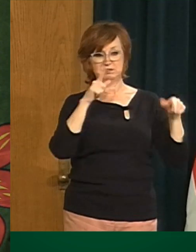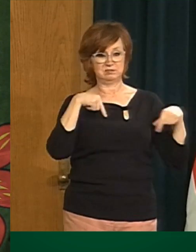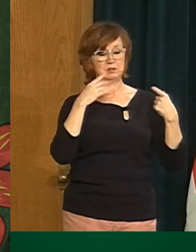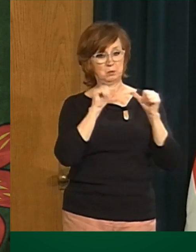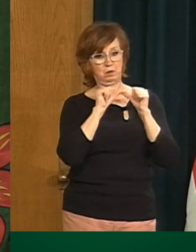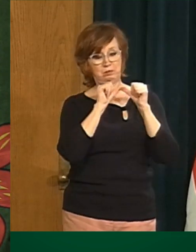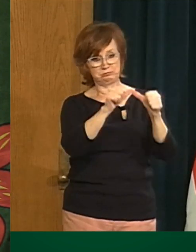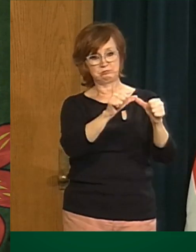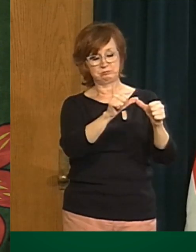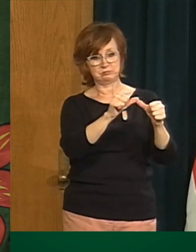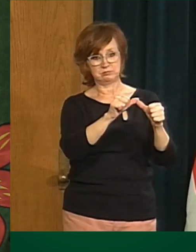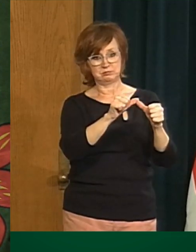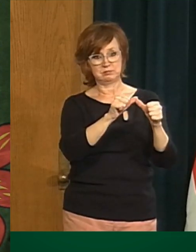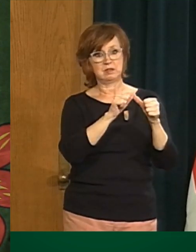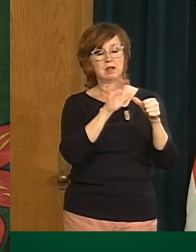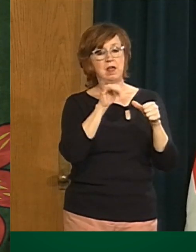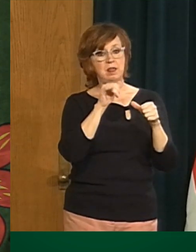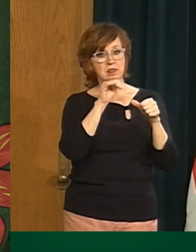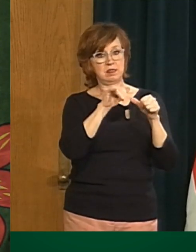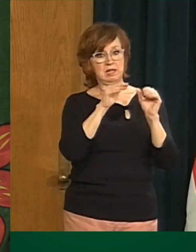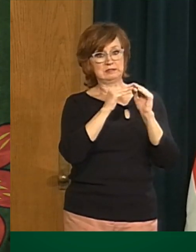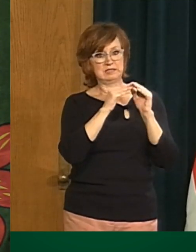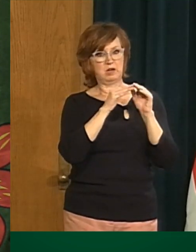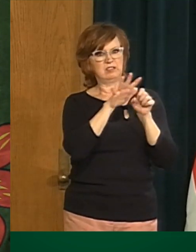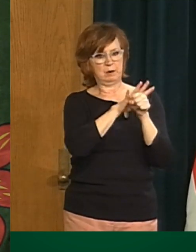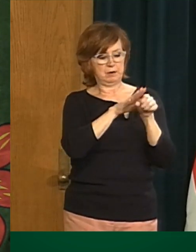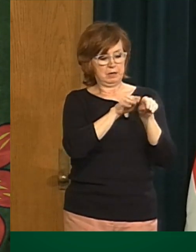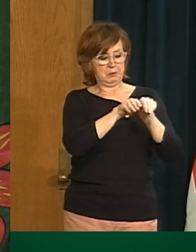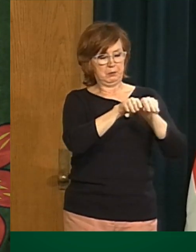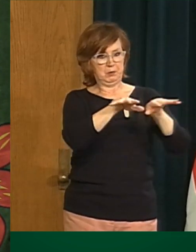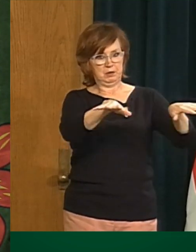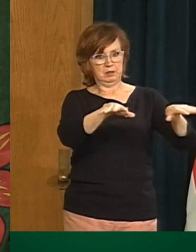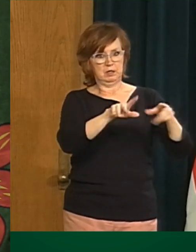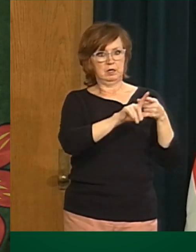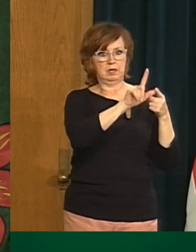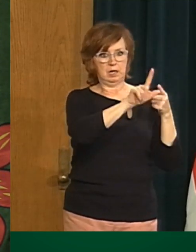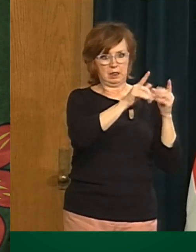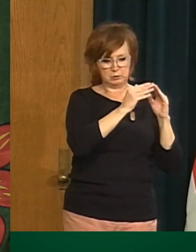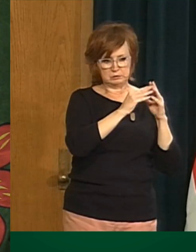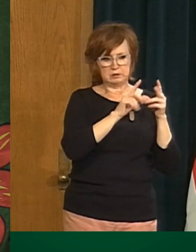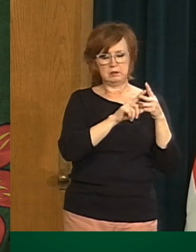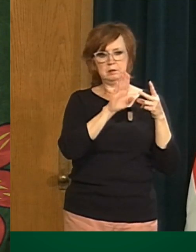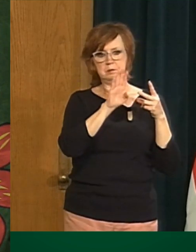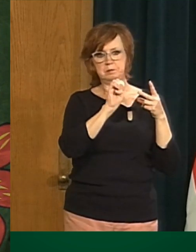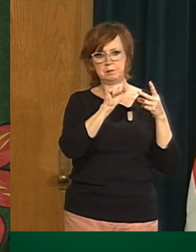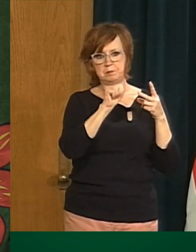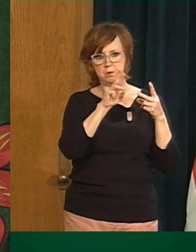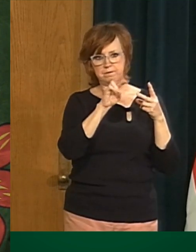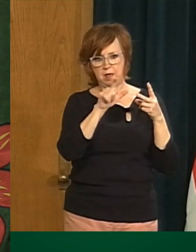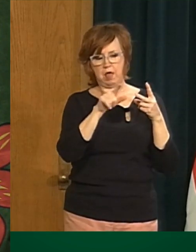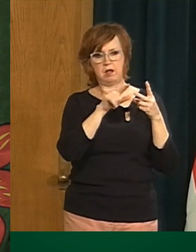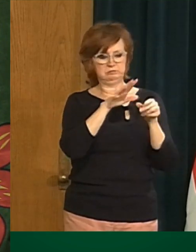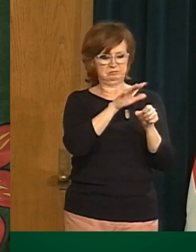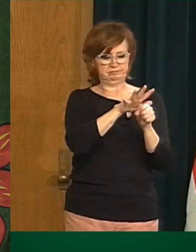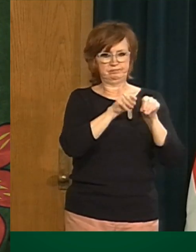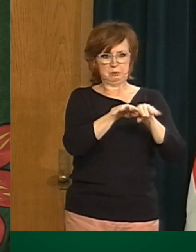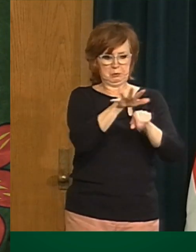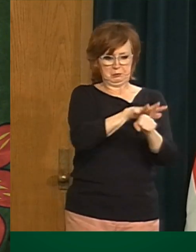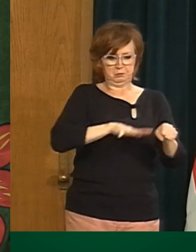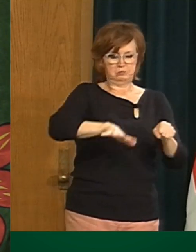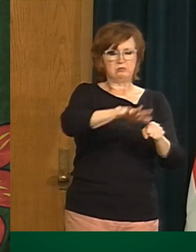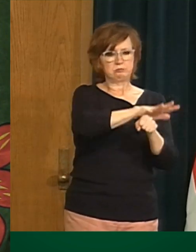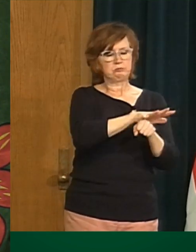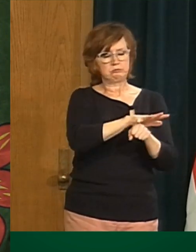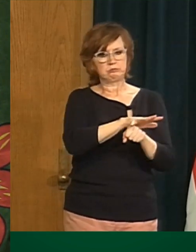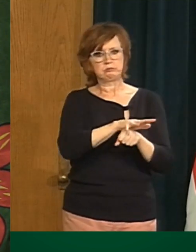have an isolated outbreak in that area of the province, Loche and some surrounding communities, of which, as I said, you are going to see some